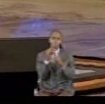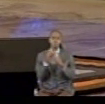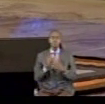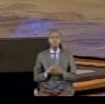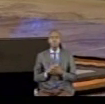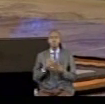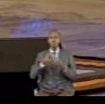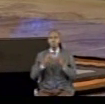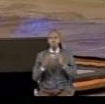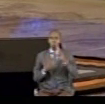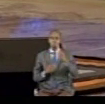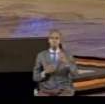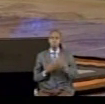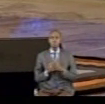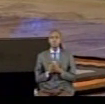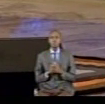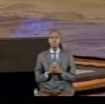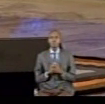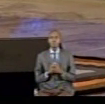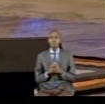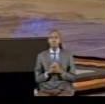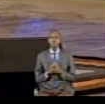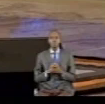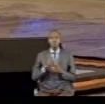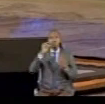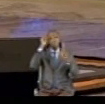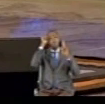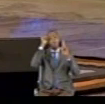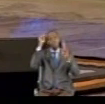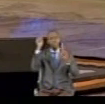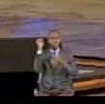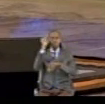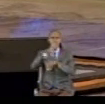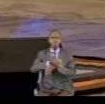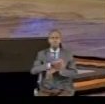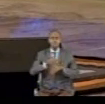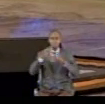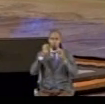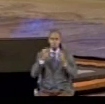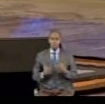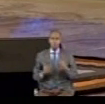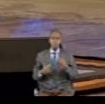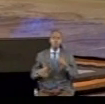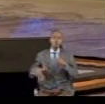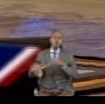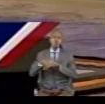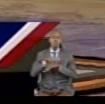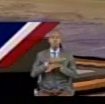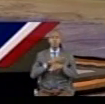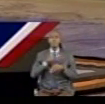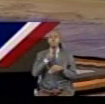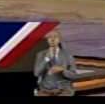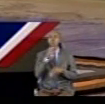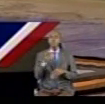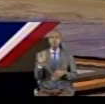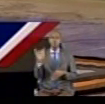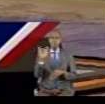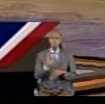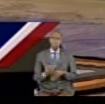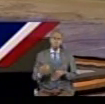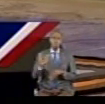one, his conquering power over uncommon